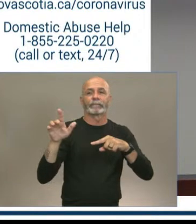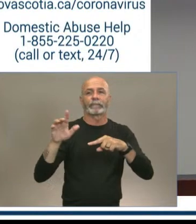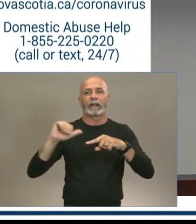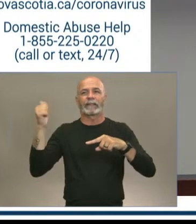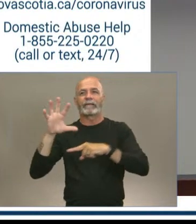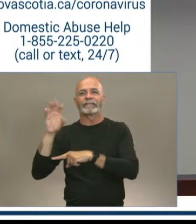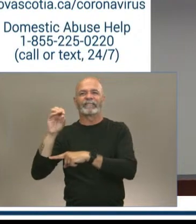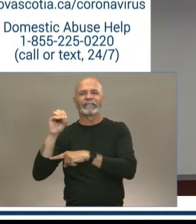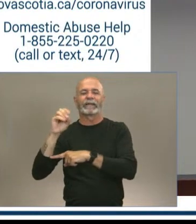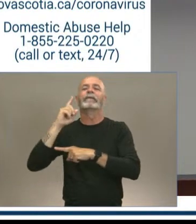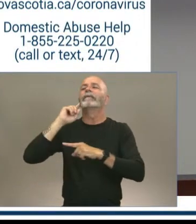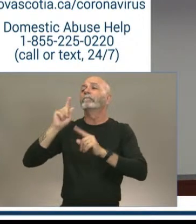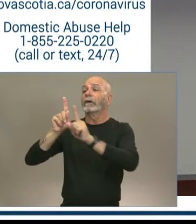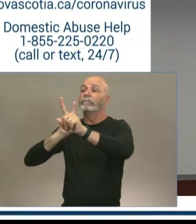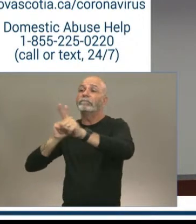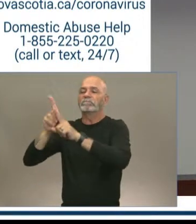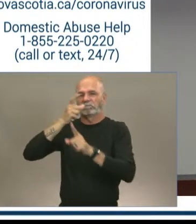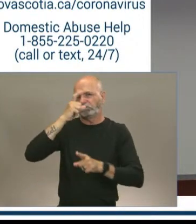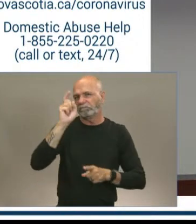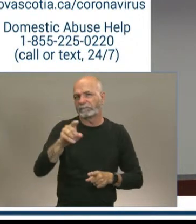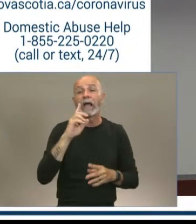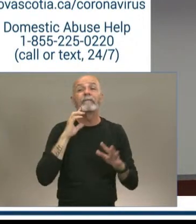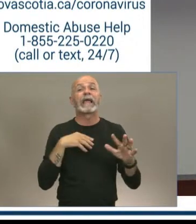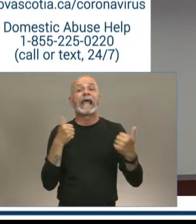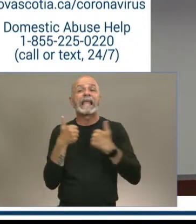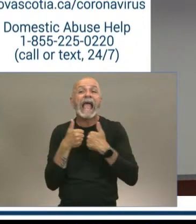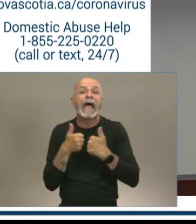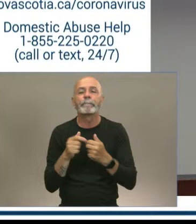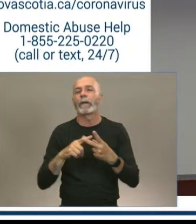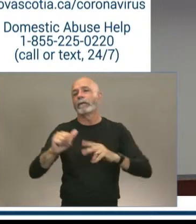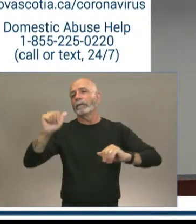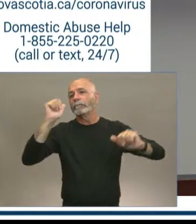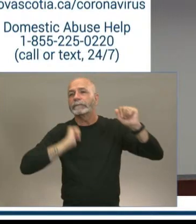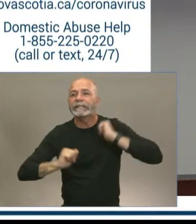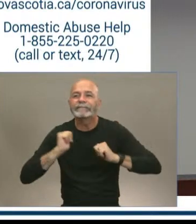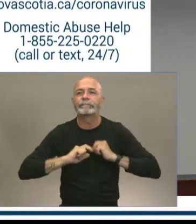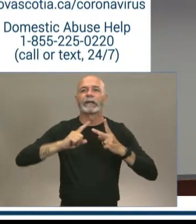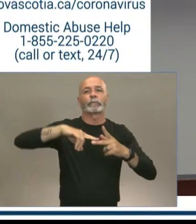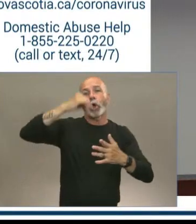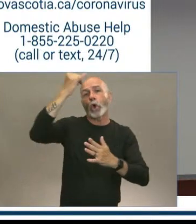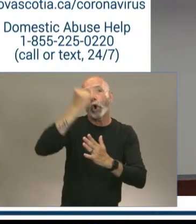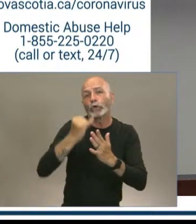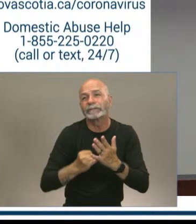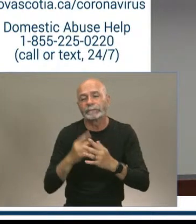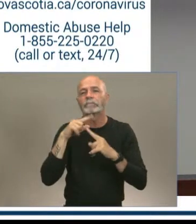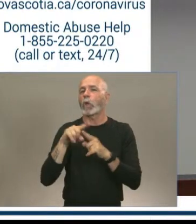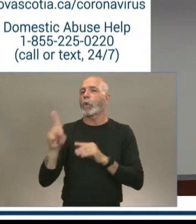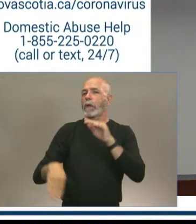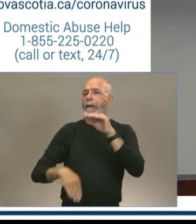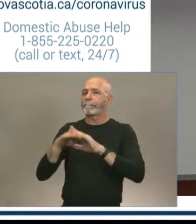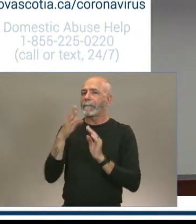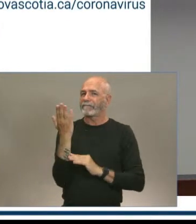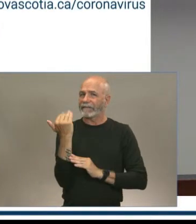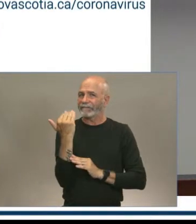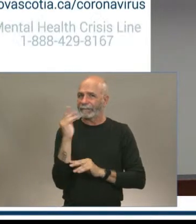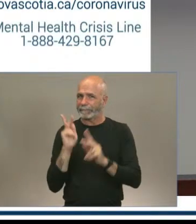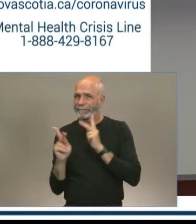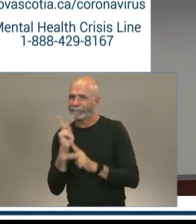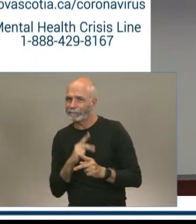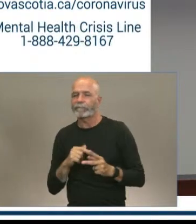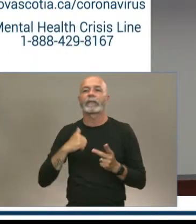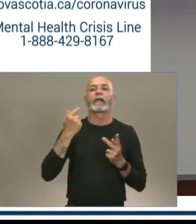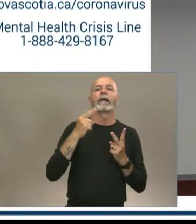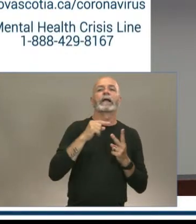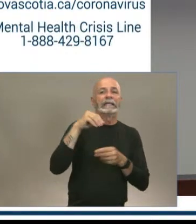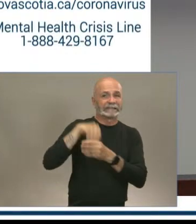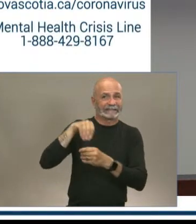leagues, and arts can have up to 15 people in groups indoors and up to